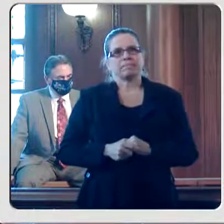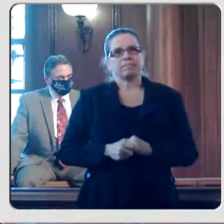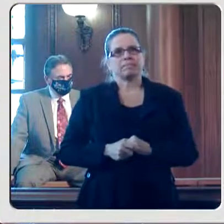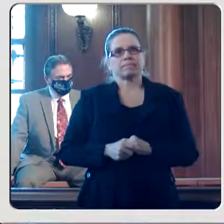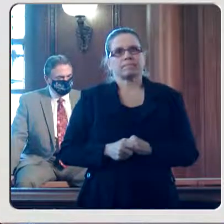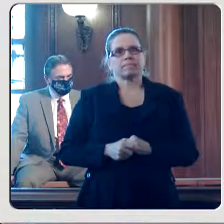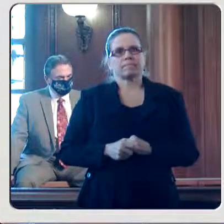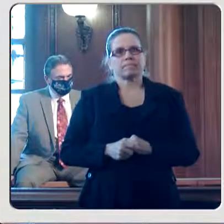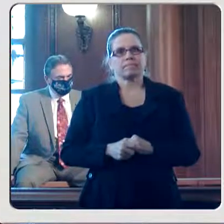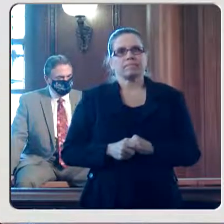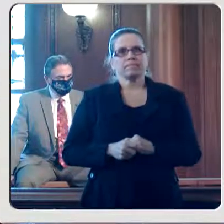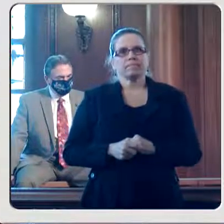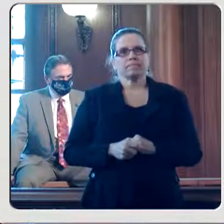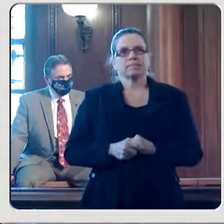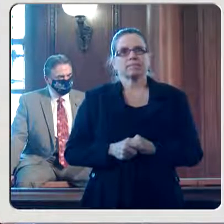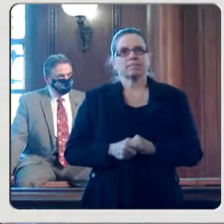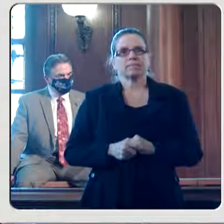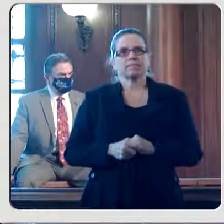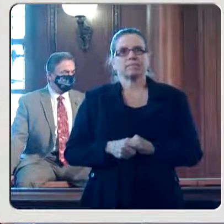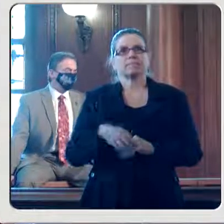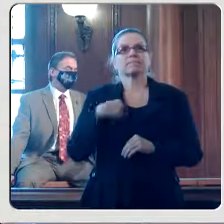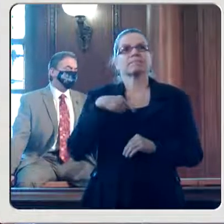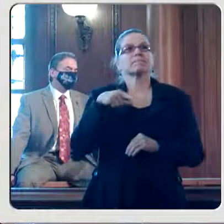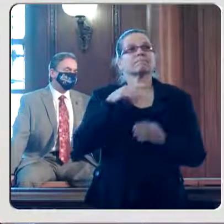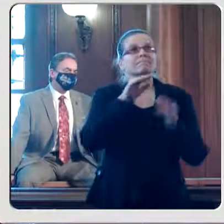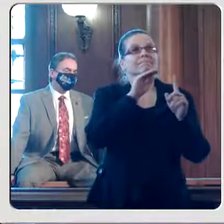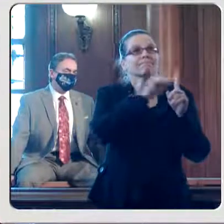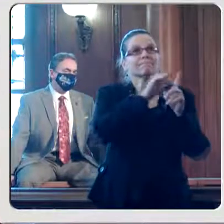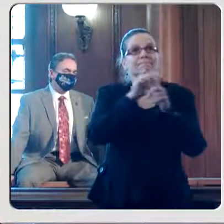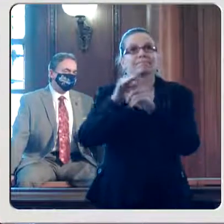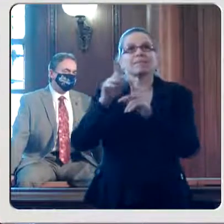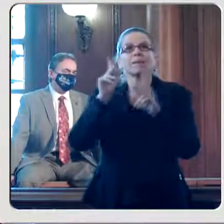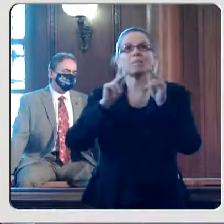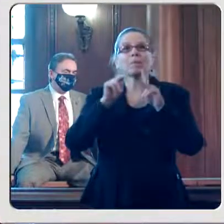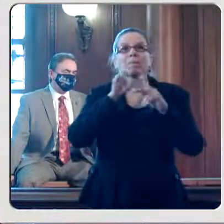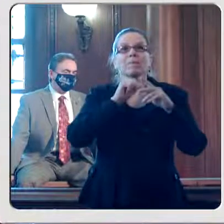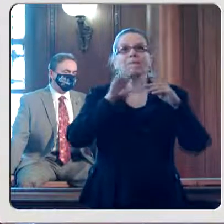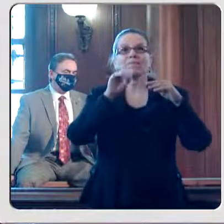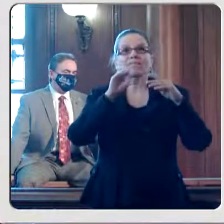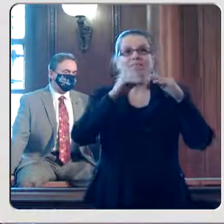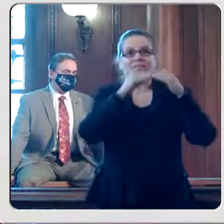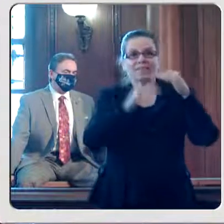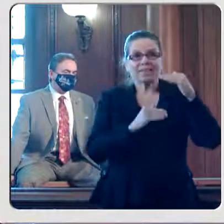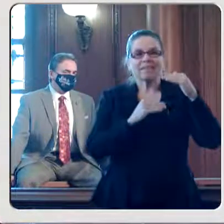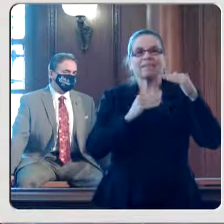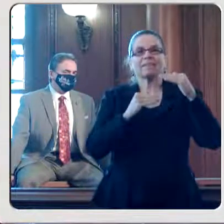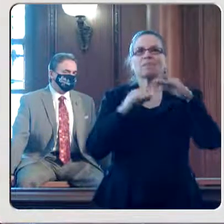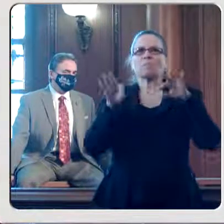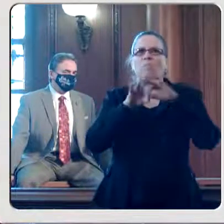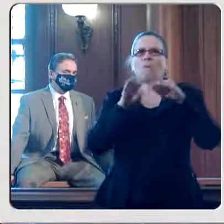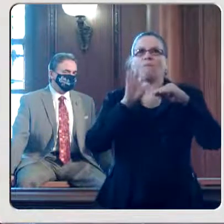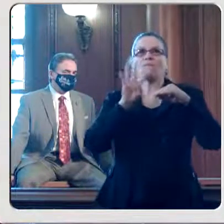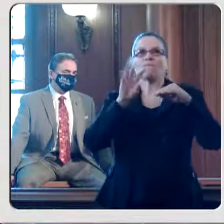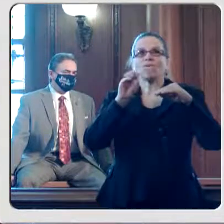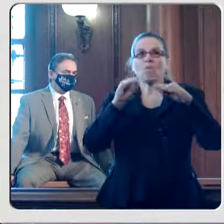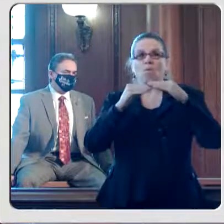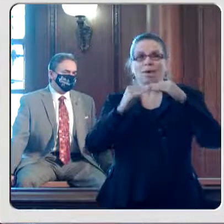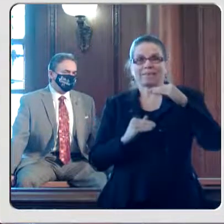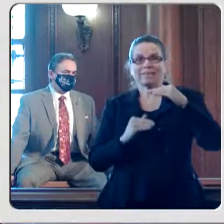under the age of 50, particularly under the age of 40, where, as you can see, there